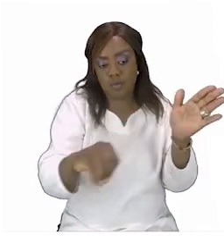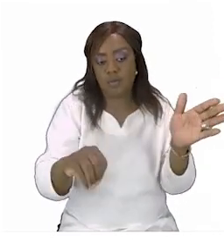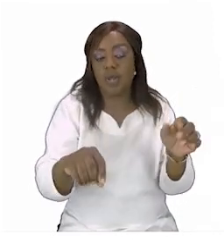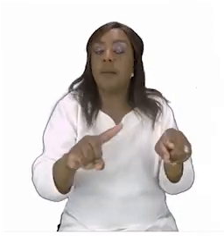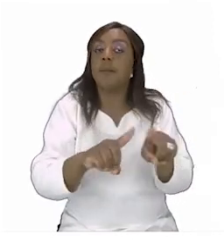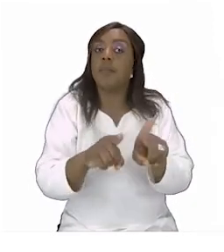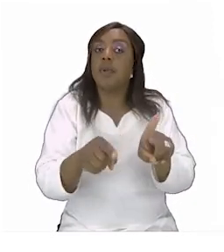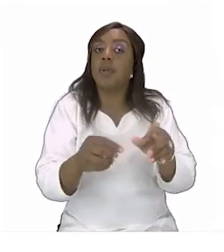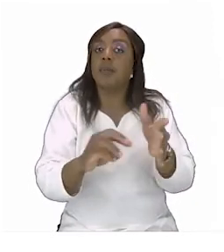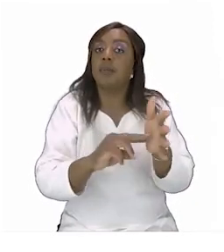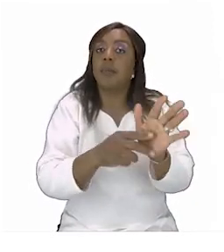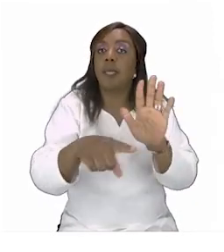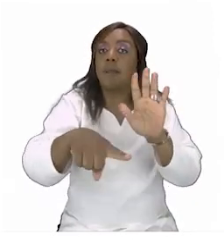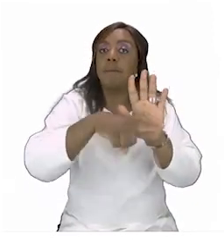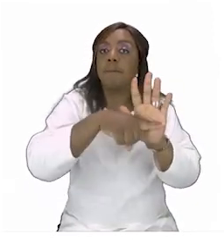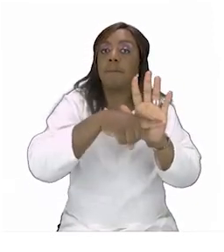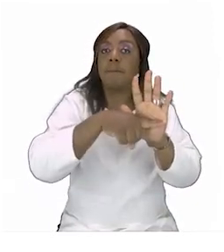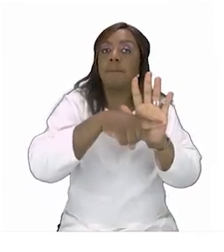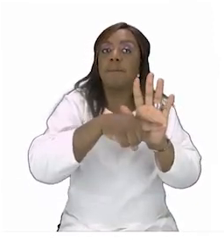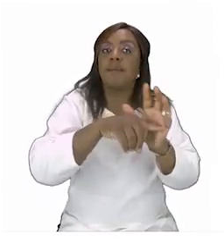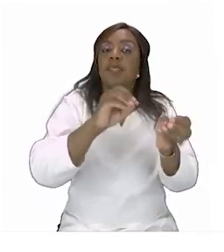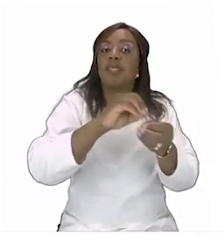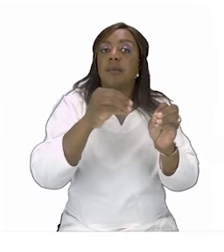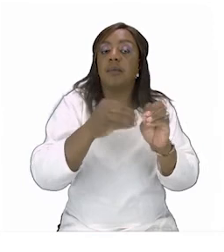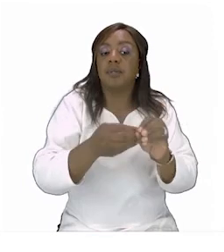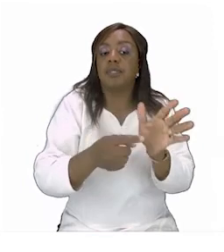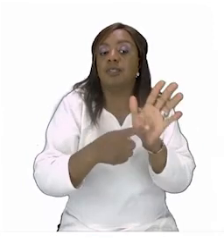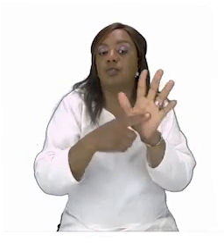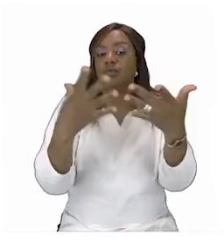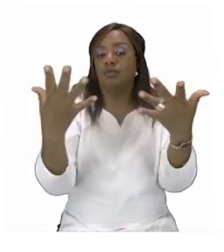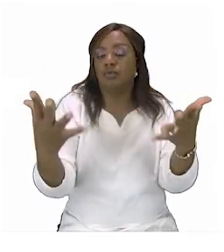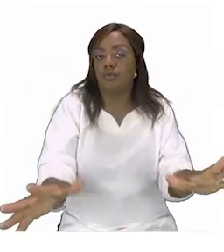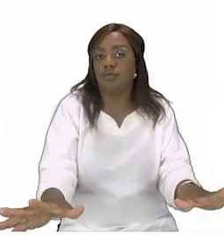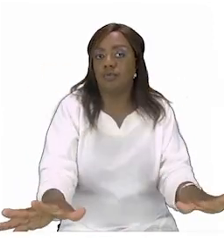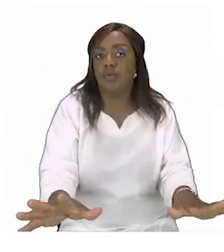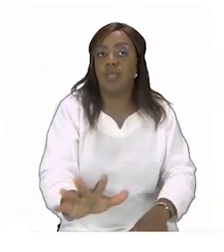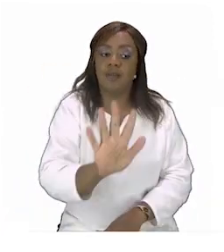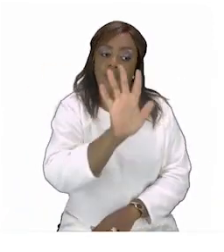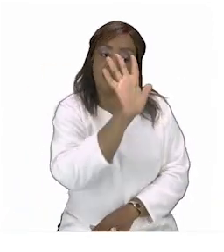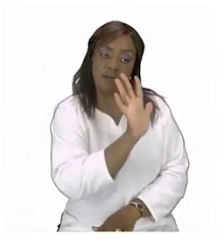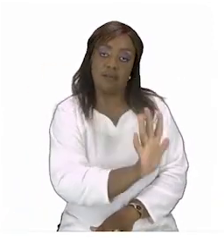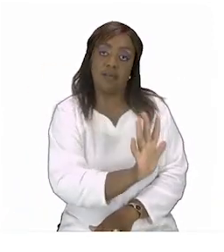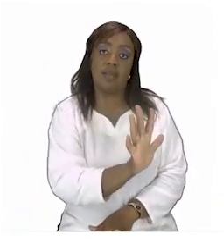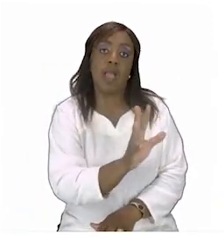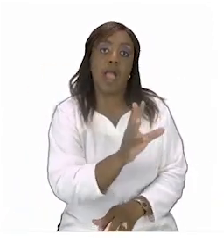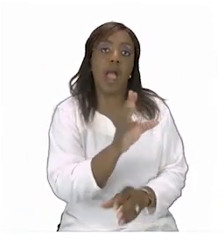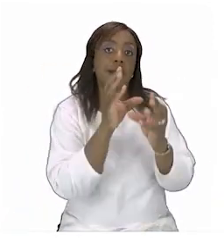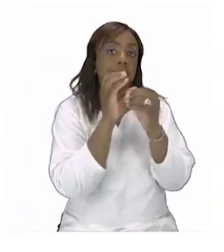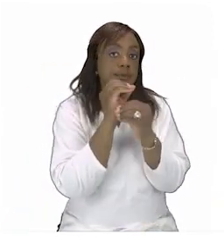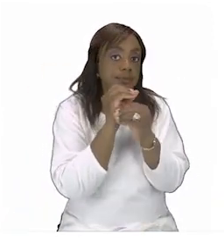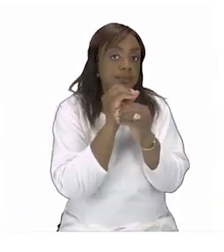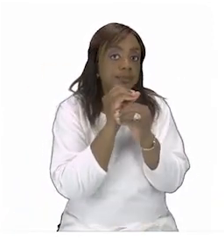shown. For number one, they've already done it for you. Let us count the donuts together.